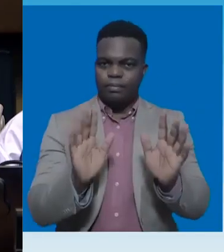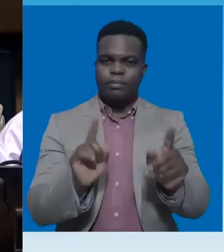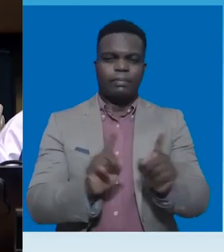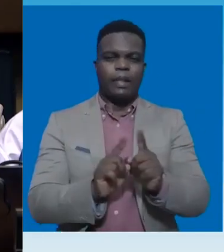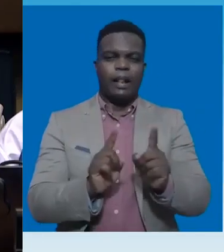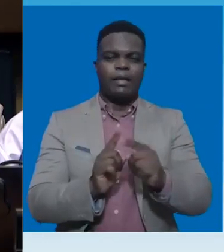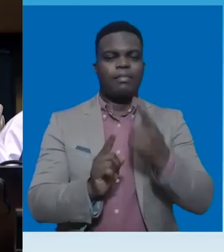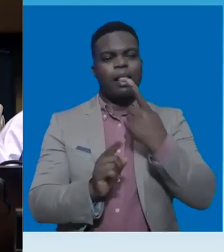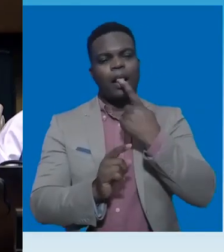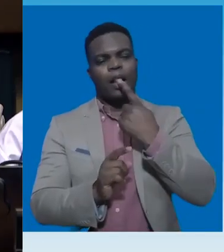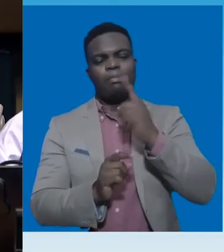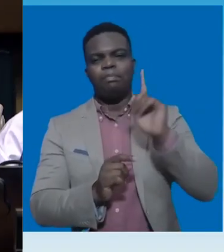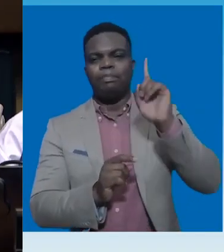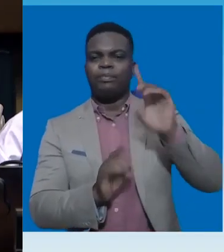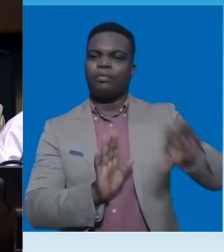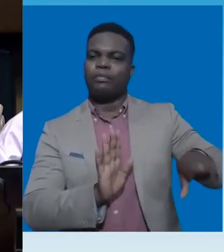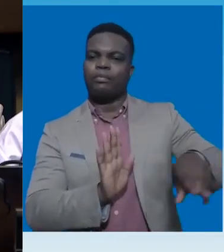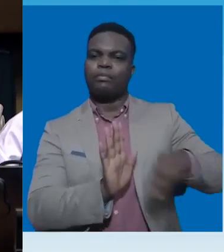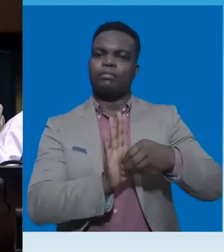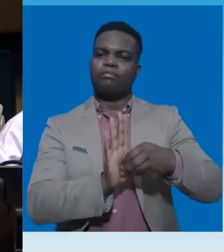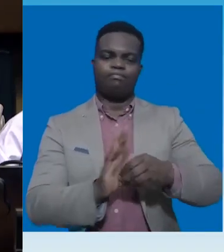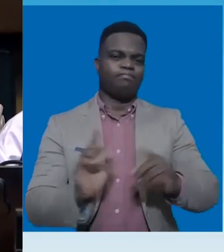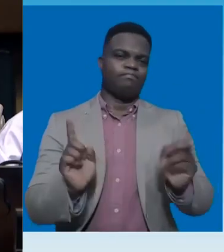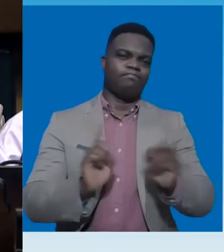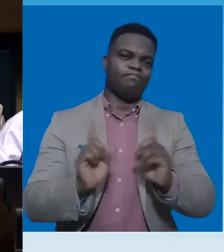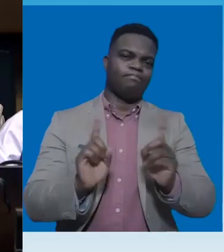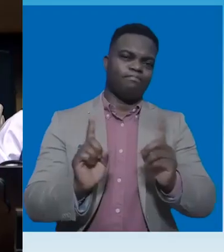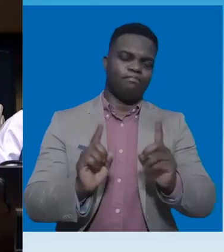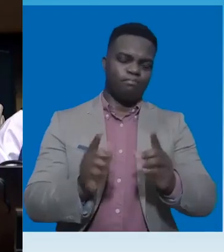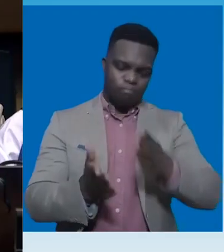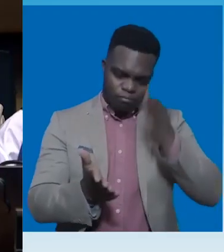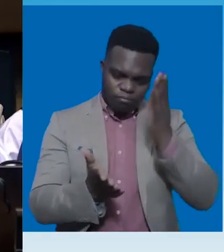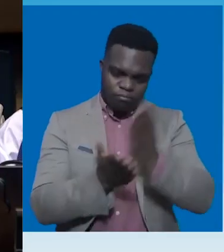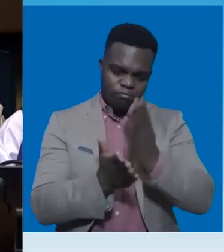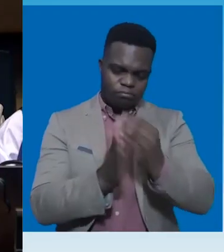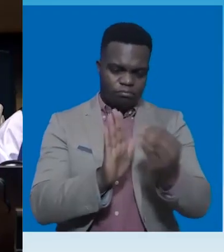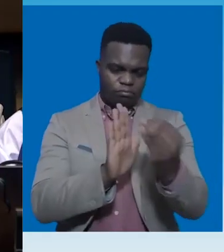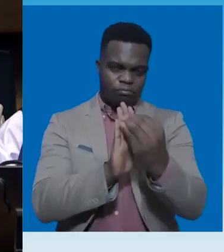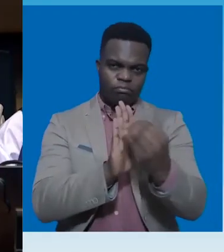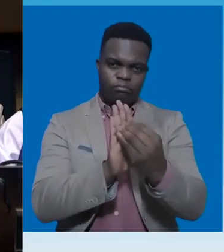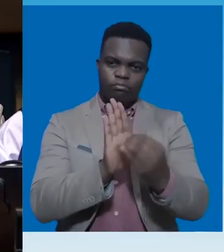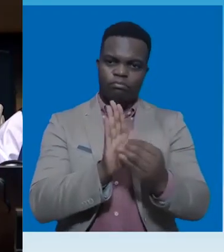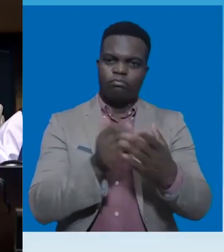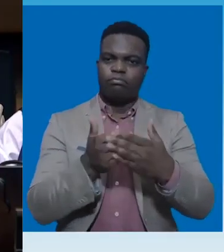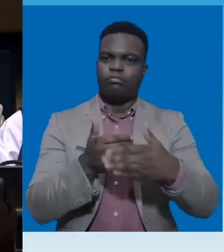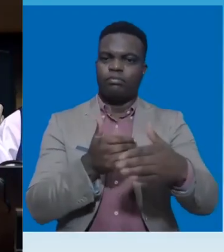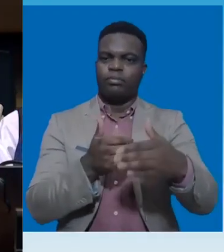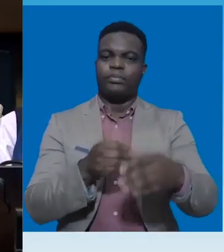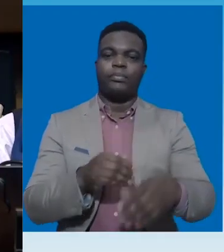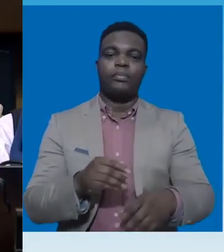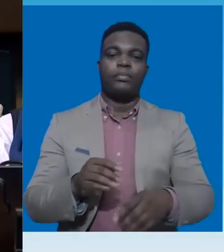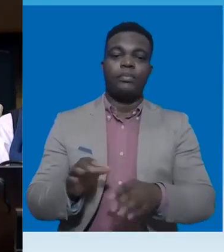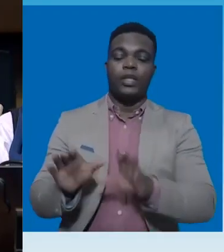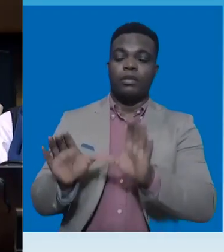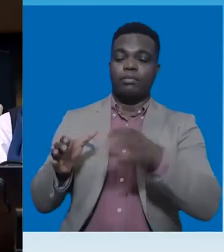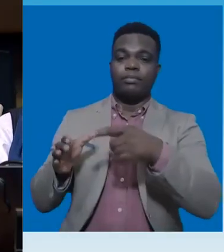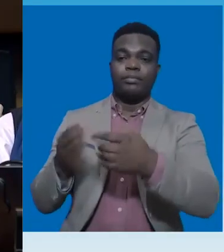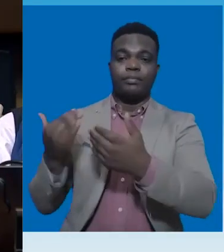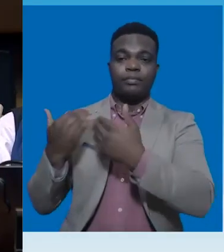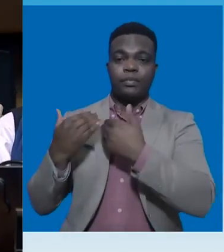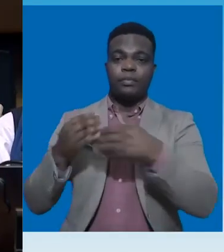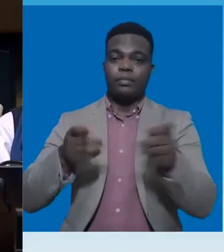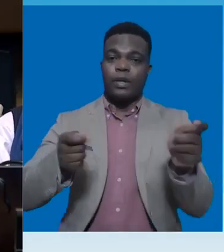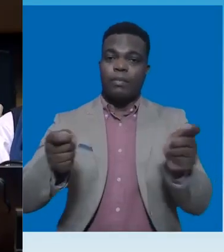afterthought. For the Department of Management, Strategy, Policy and Compliance, this agenda